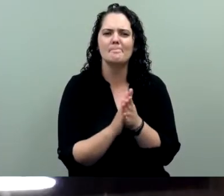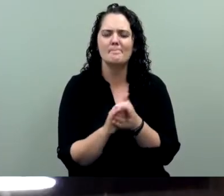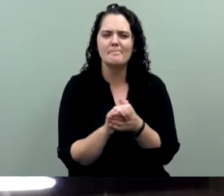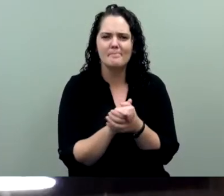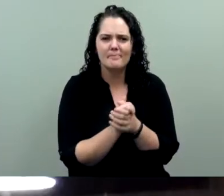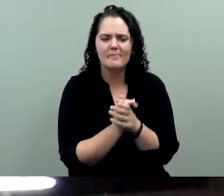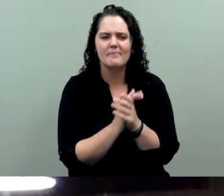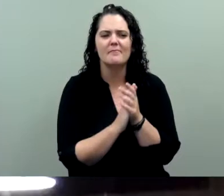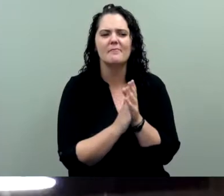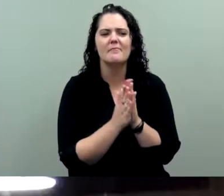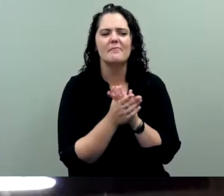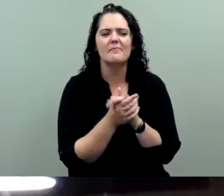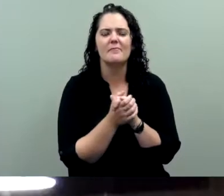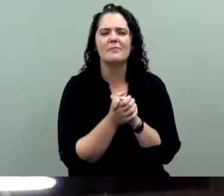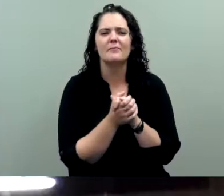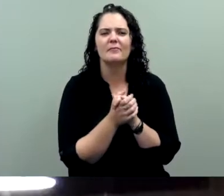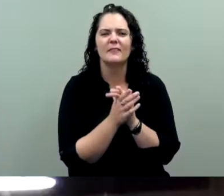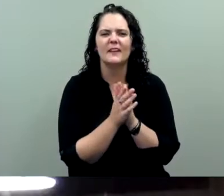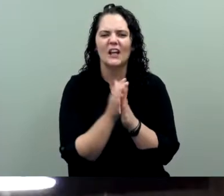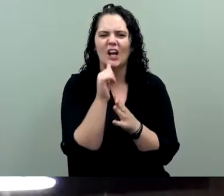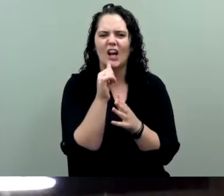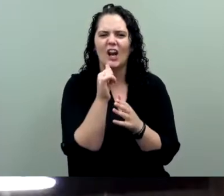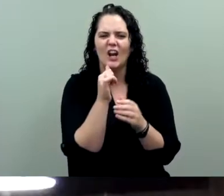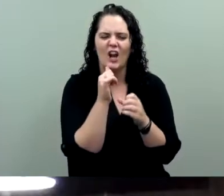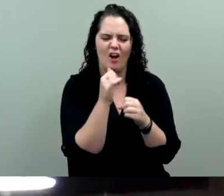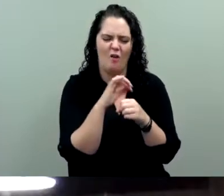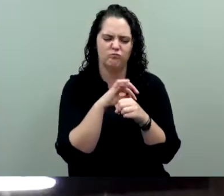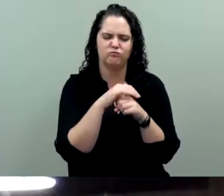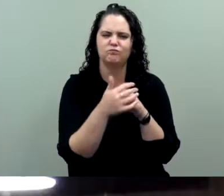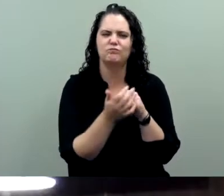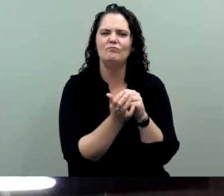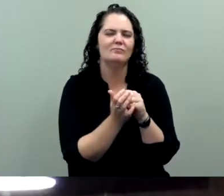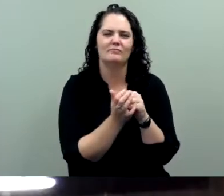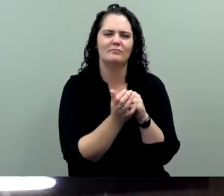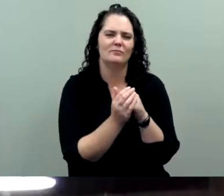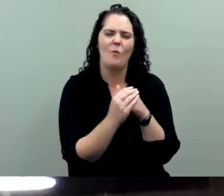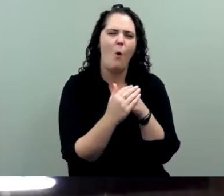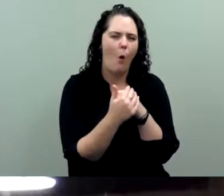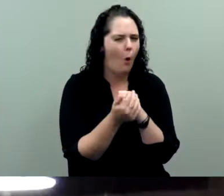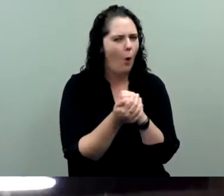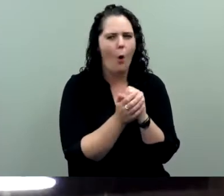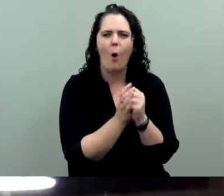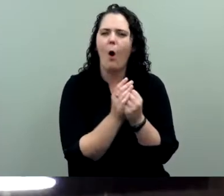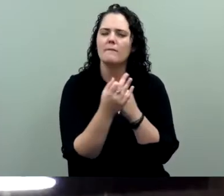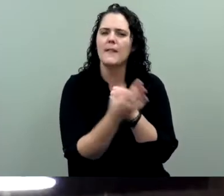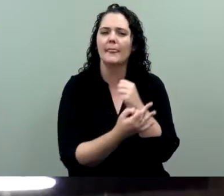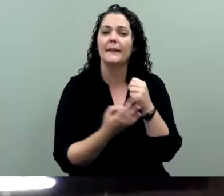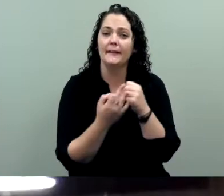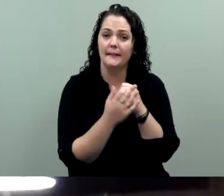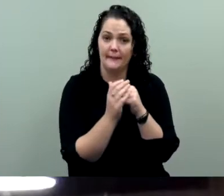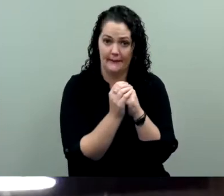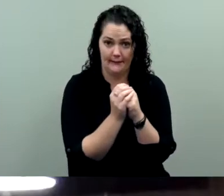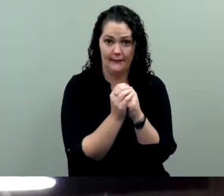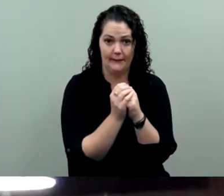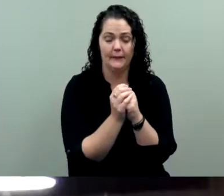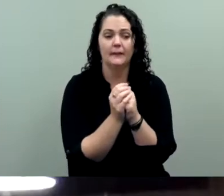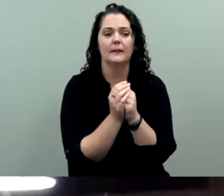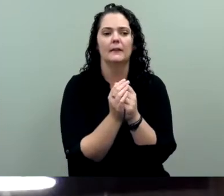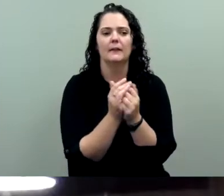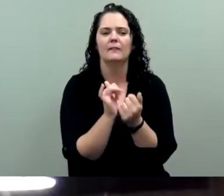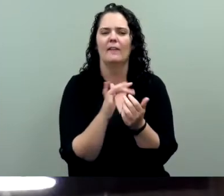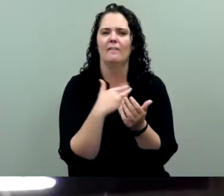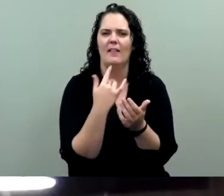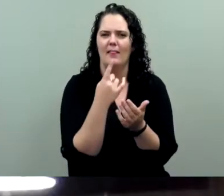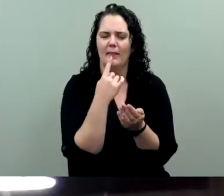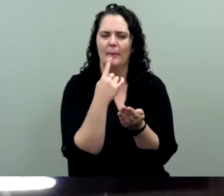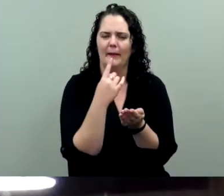of that, that fruit off of it. And once you've done that, still might be a little bit slippery,